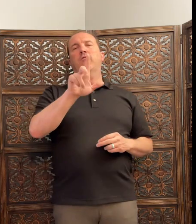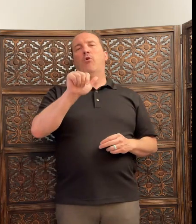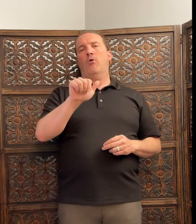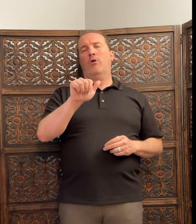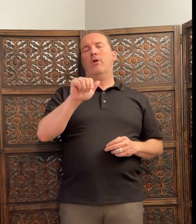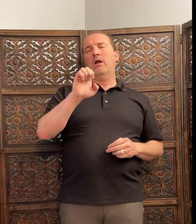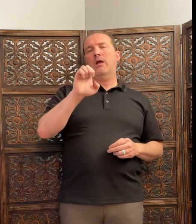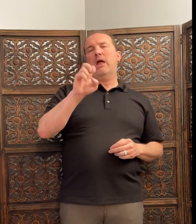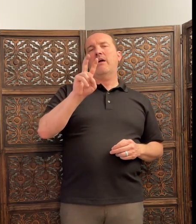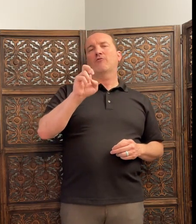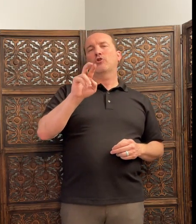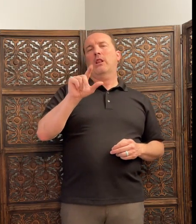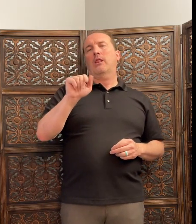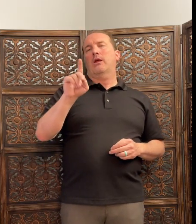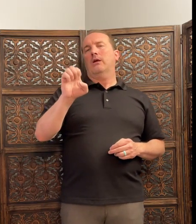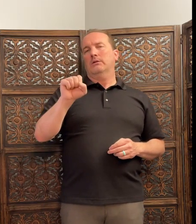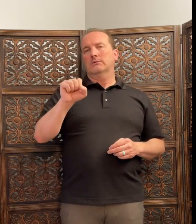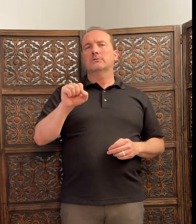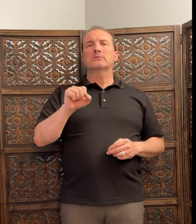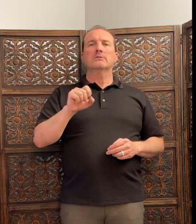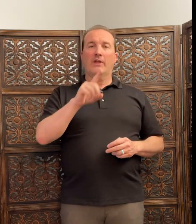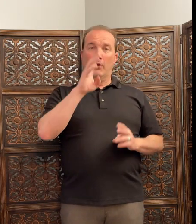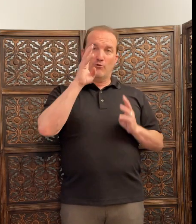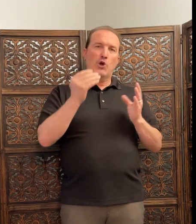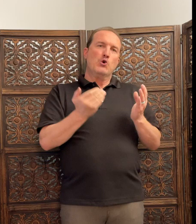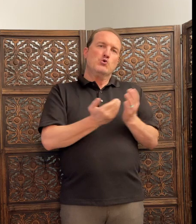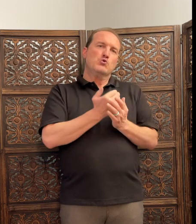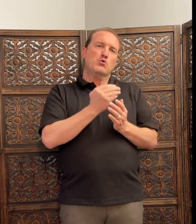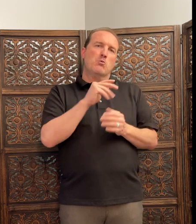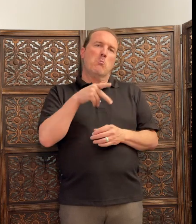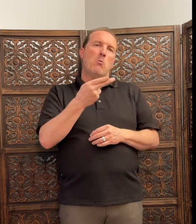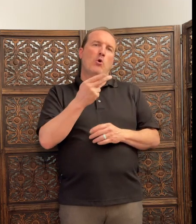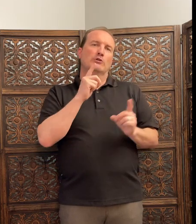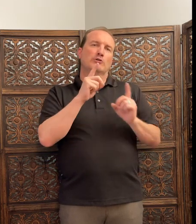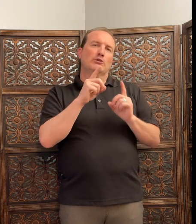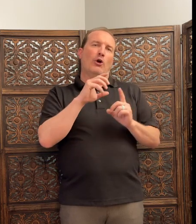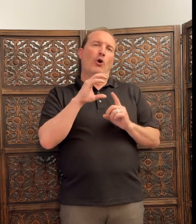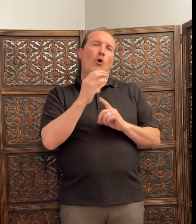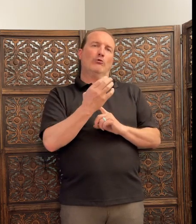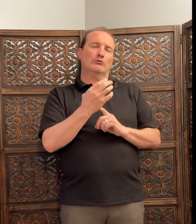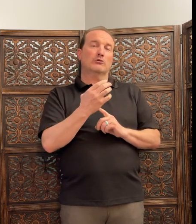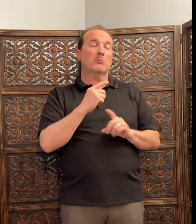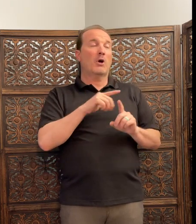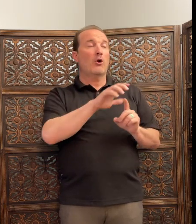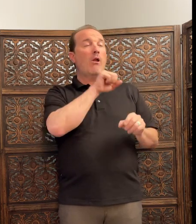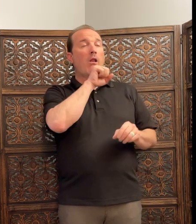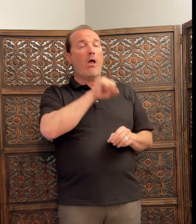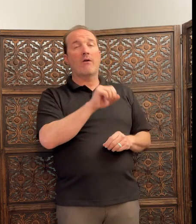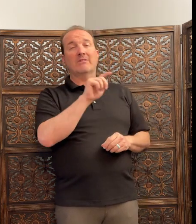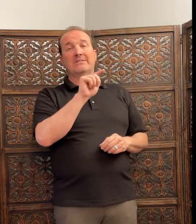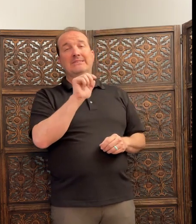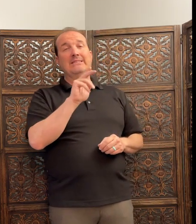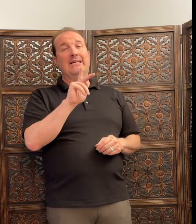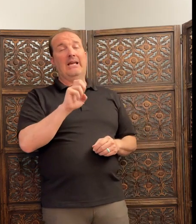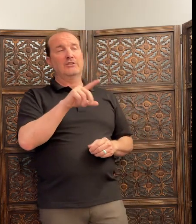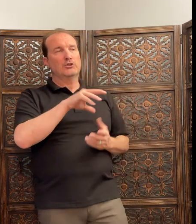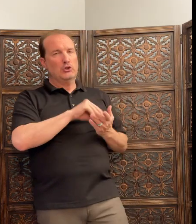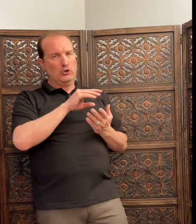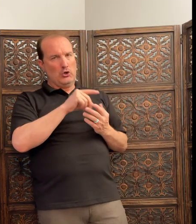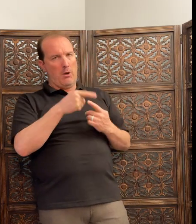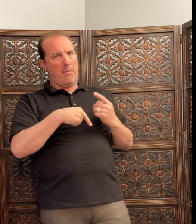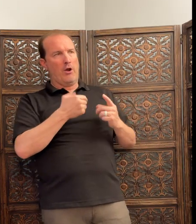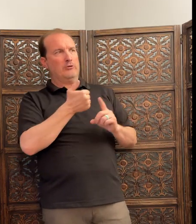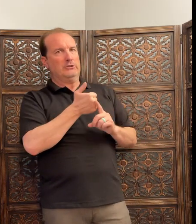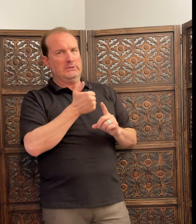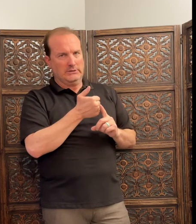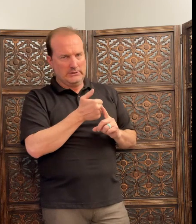Everglades. They have a very happy life creating the porch talk culture in their new community. With her love for Tea Cake, Janie learns